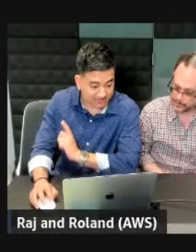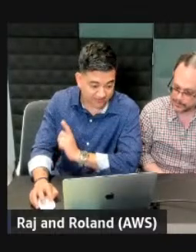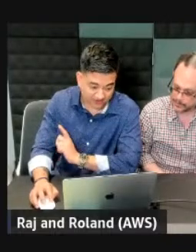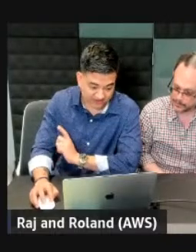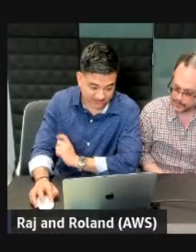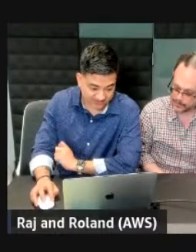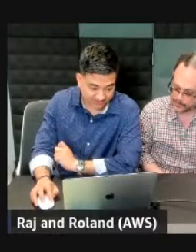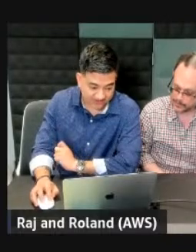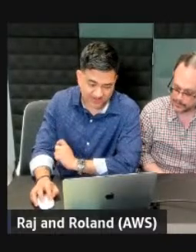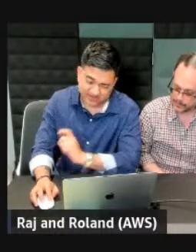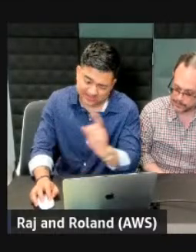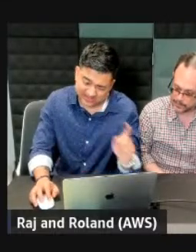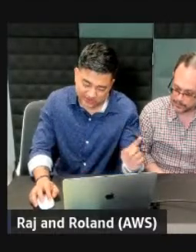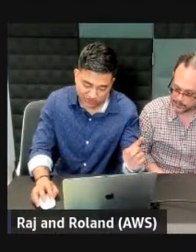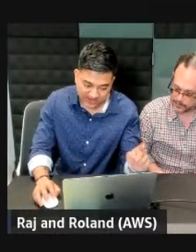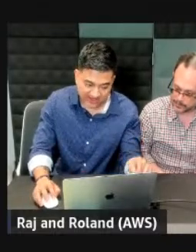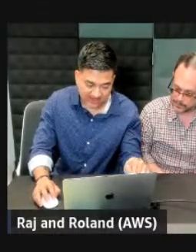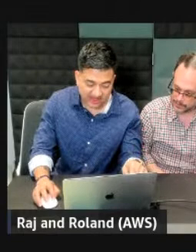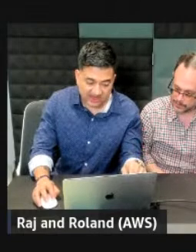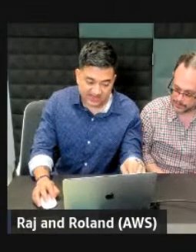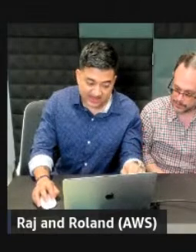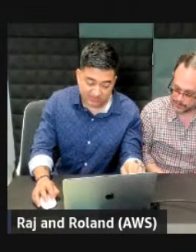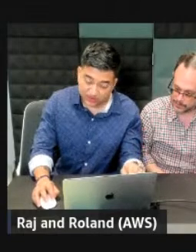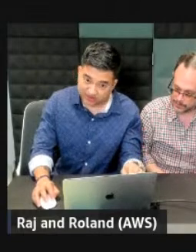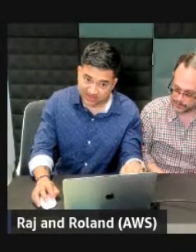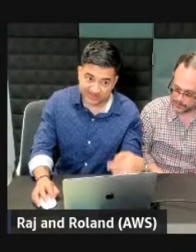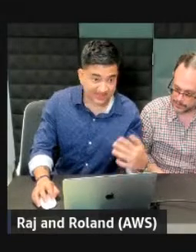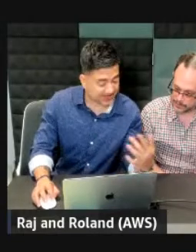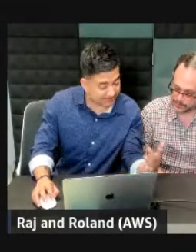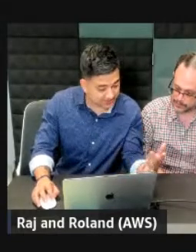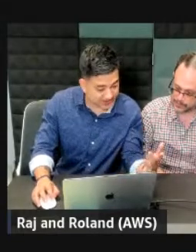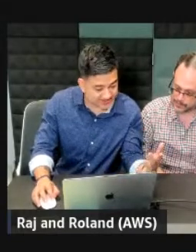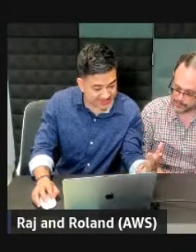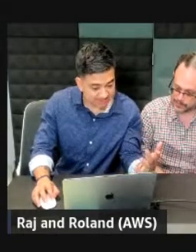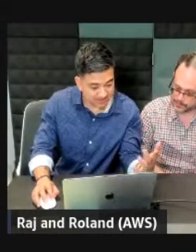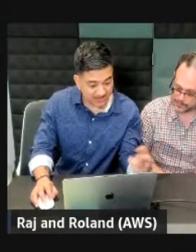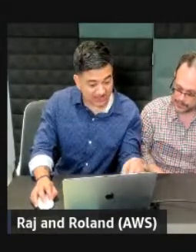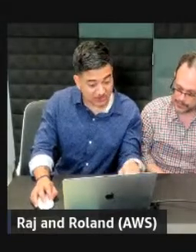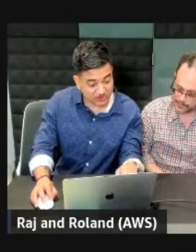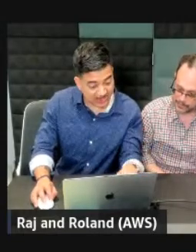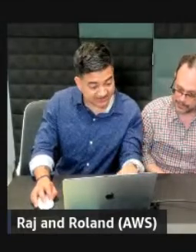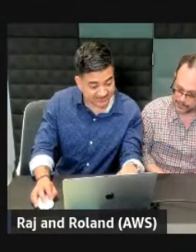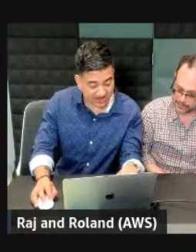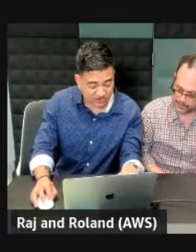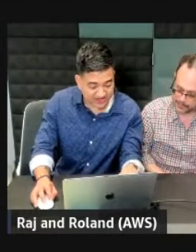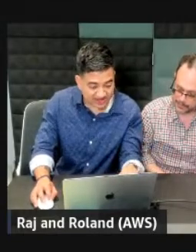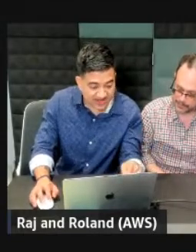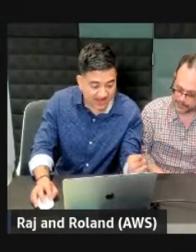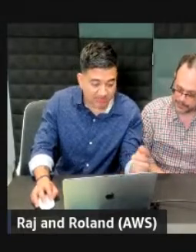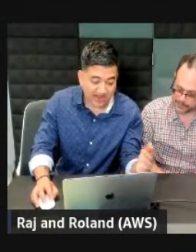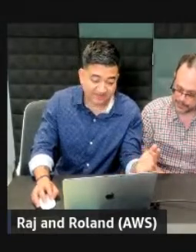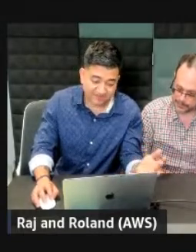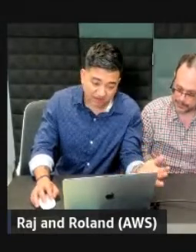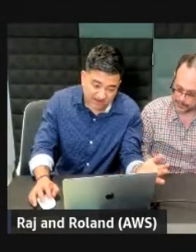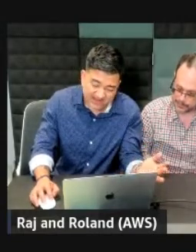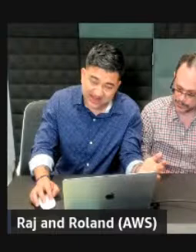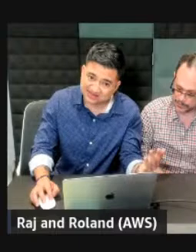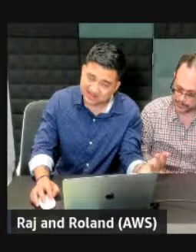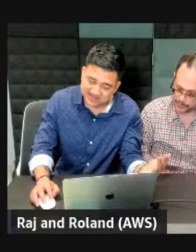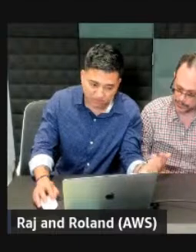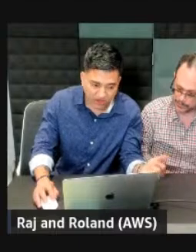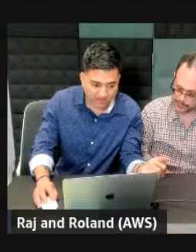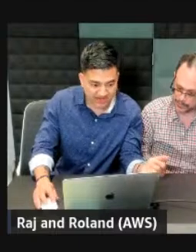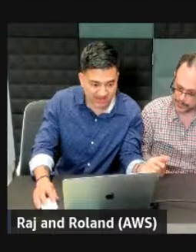name for this? So this is a little tricky. Team 3 is the namespace name, Nginx is the container name, and frontend